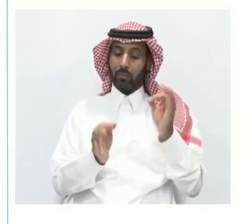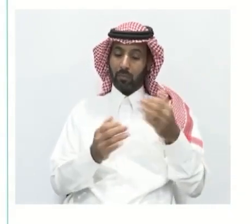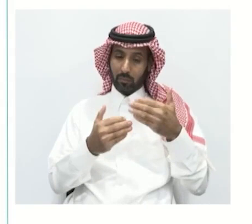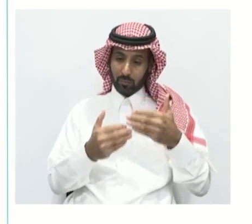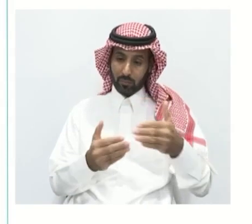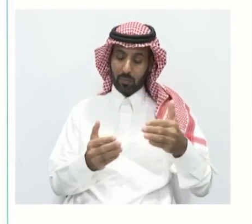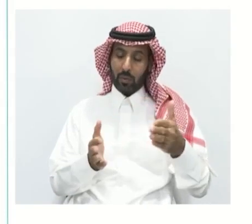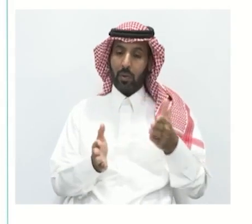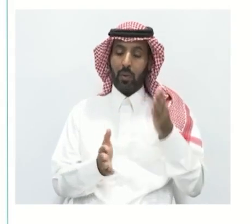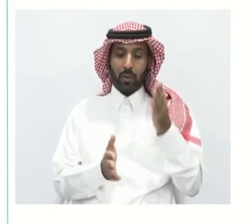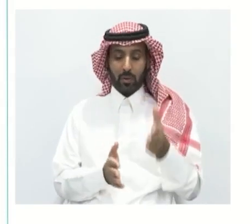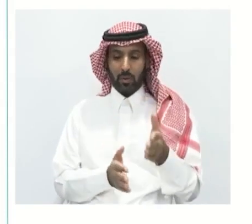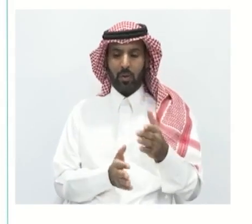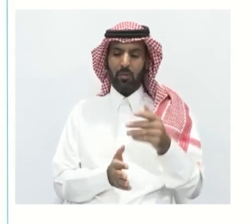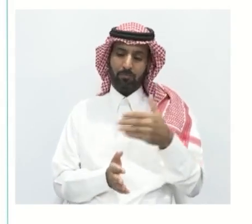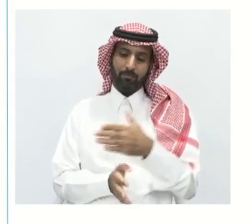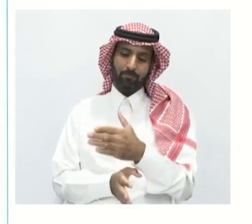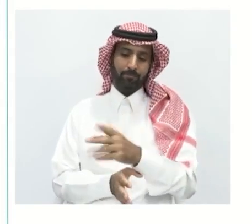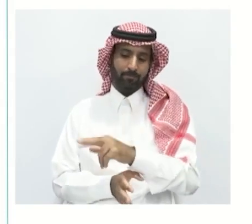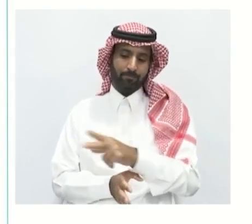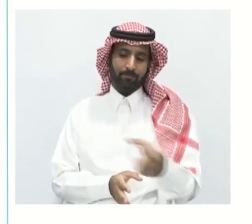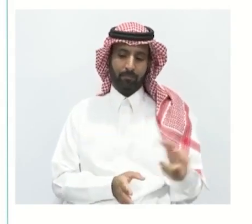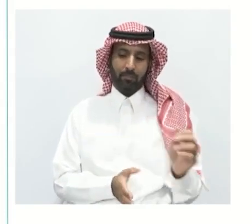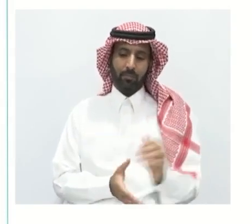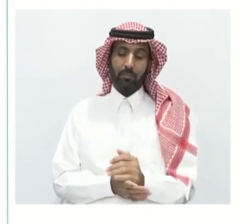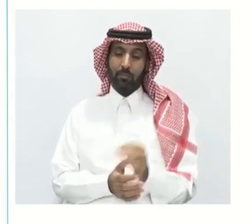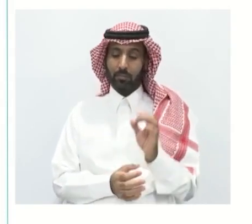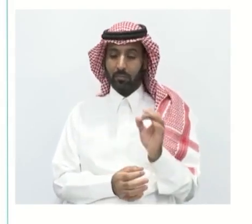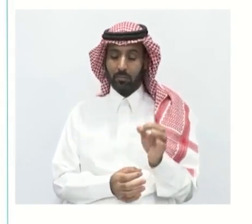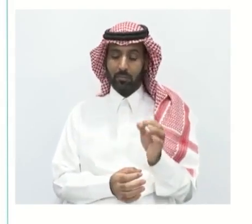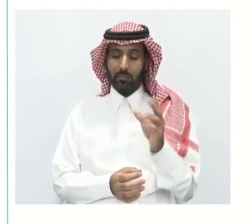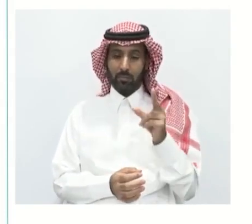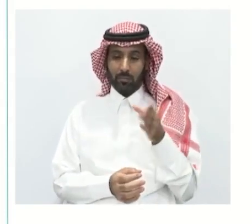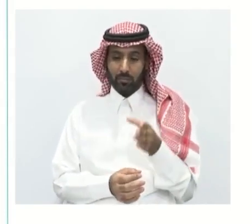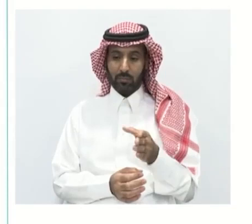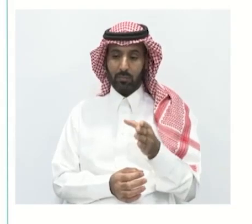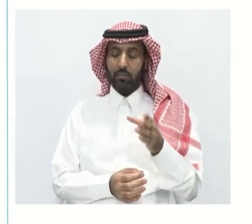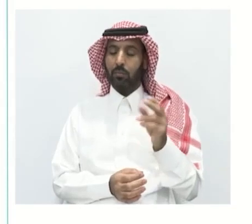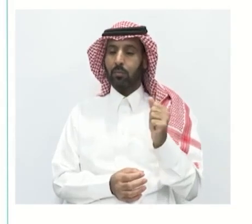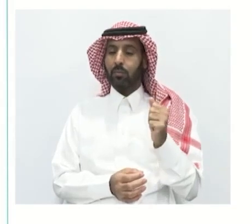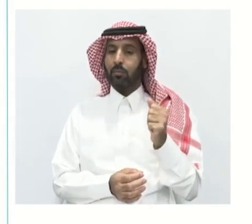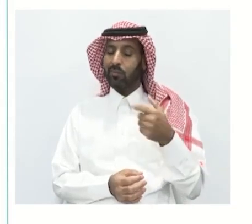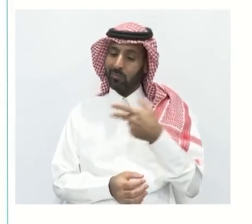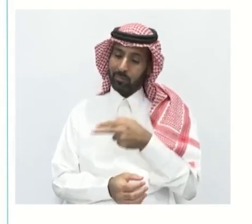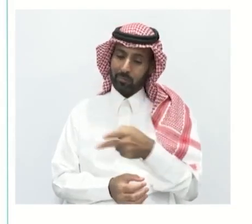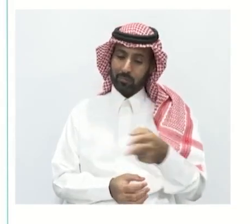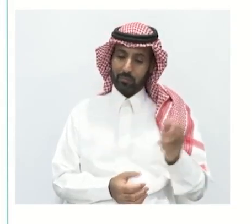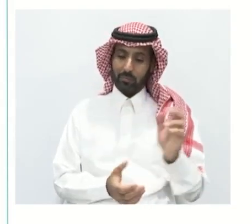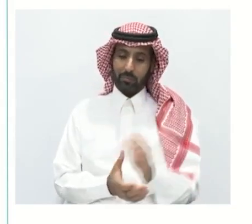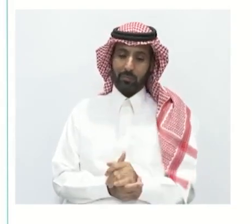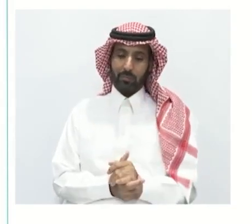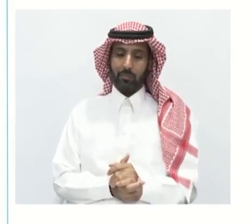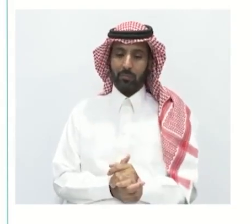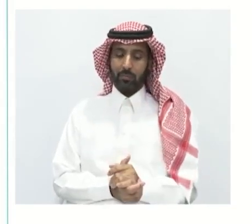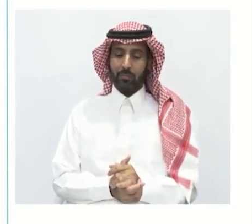reading them. Regular and irregular verbs. The past tense verbs, we have regular and irregular